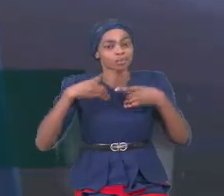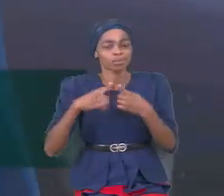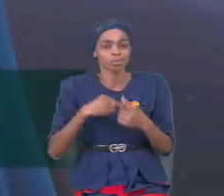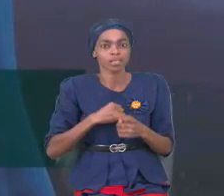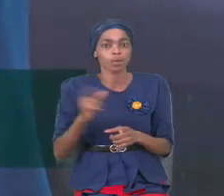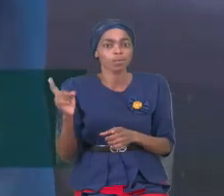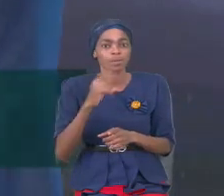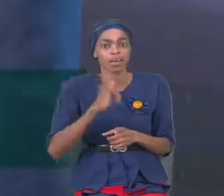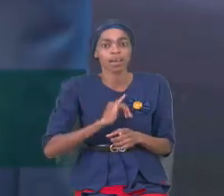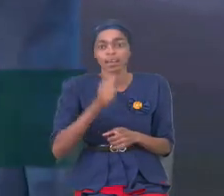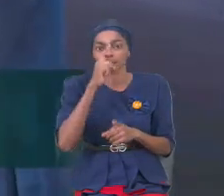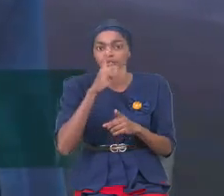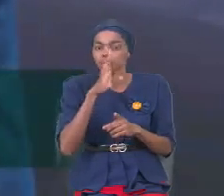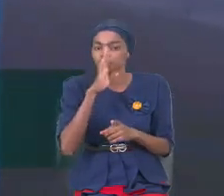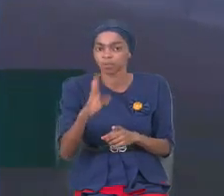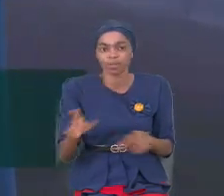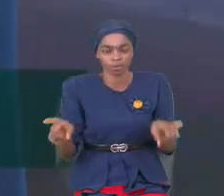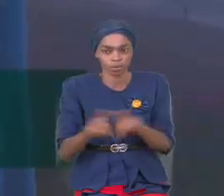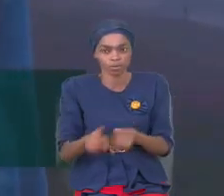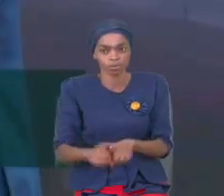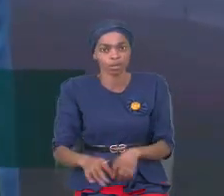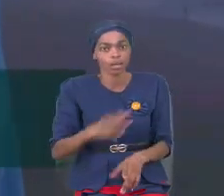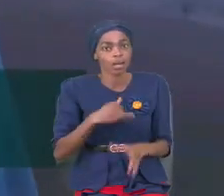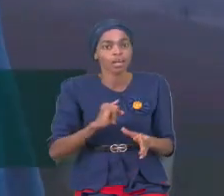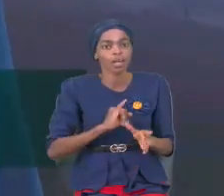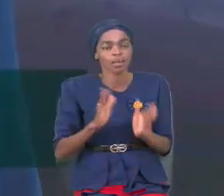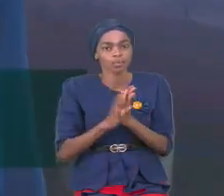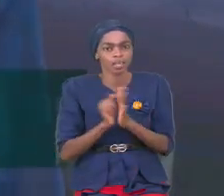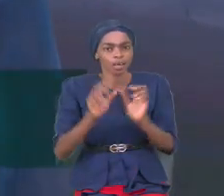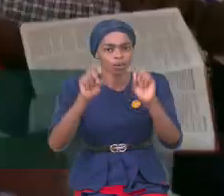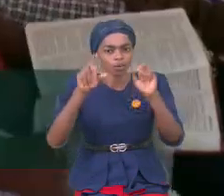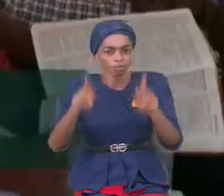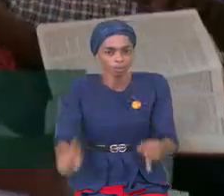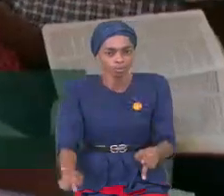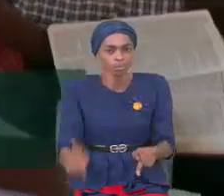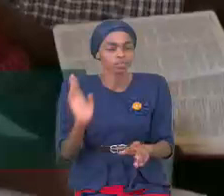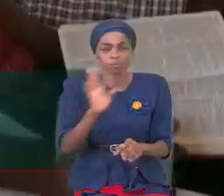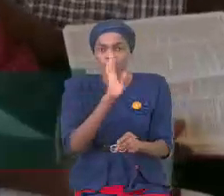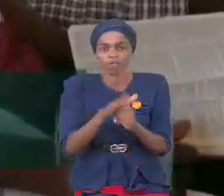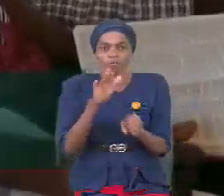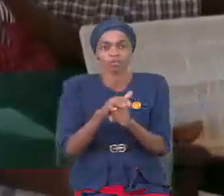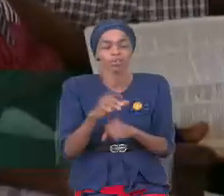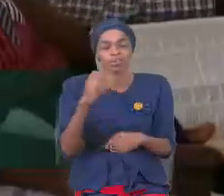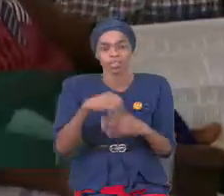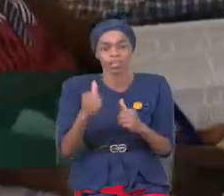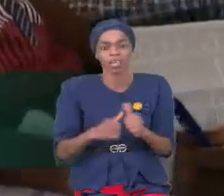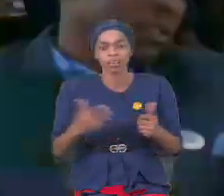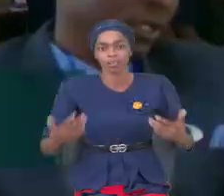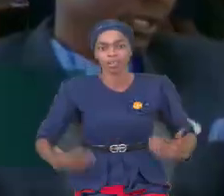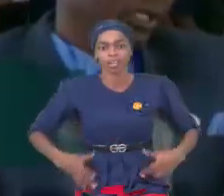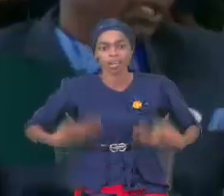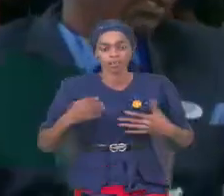pray that privilege and that promise will be fulfilled in every one of our lives, in Jesus' name. Amen